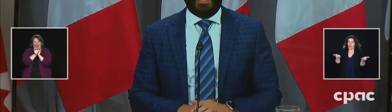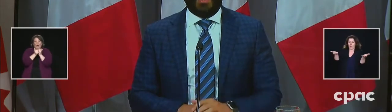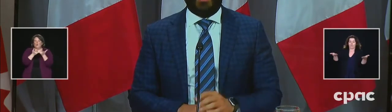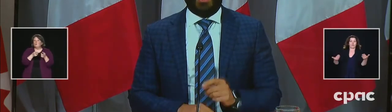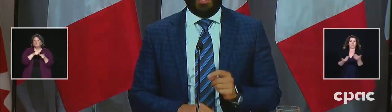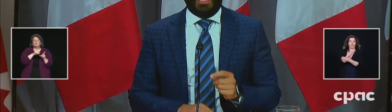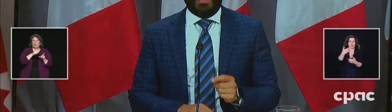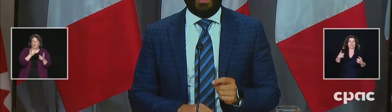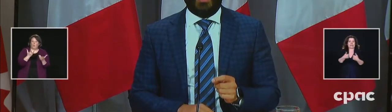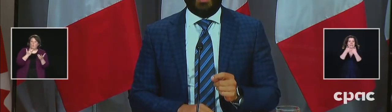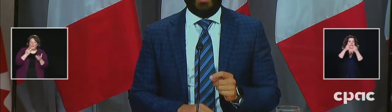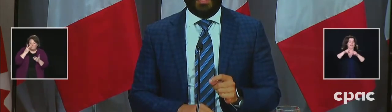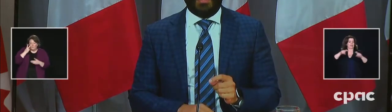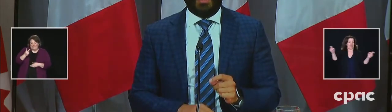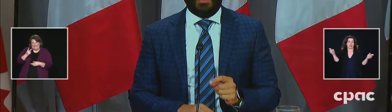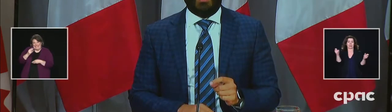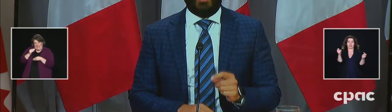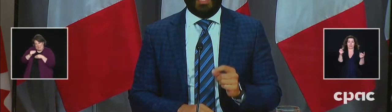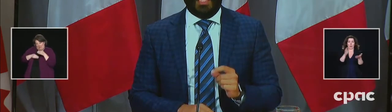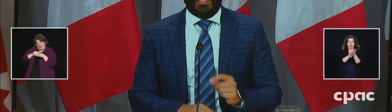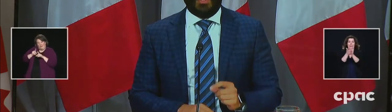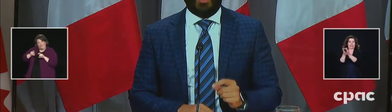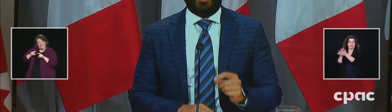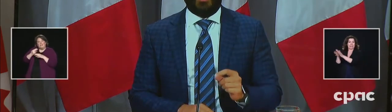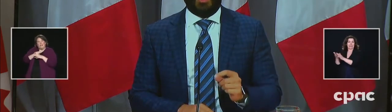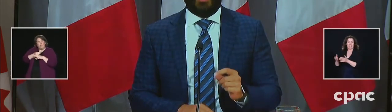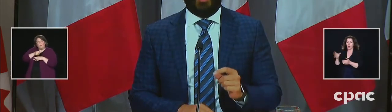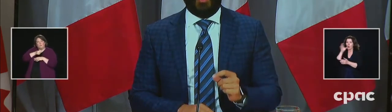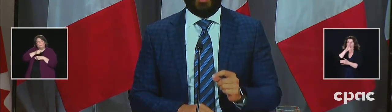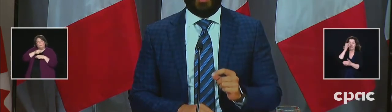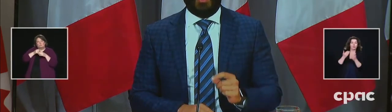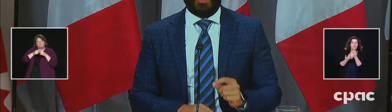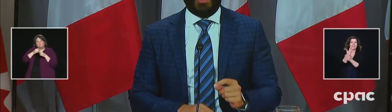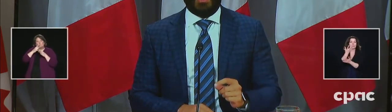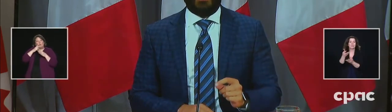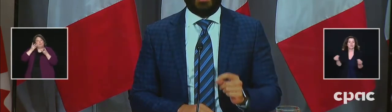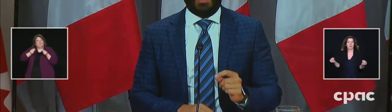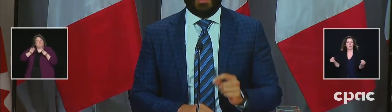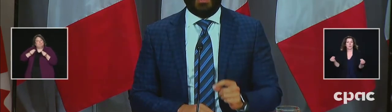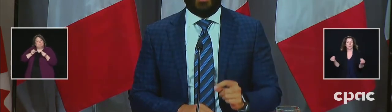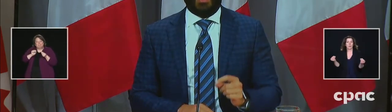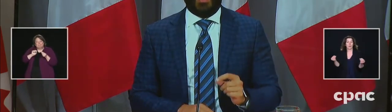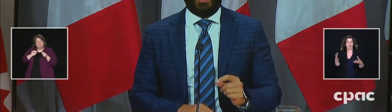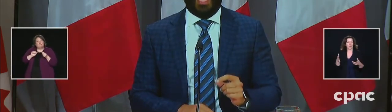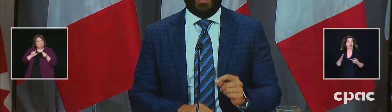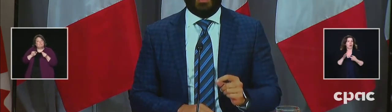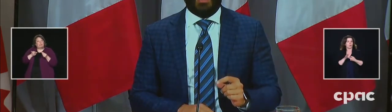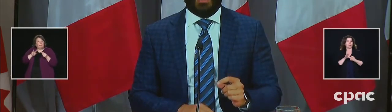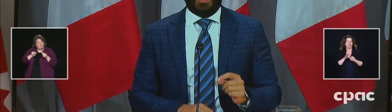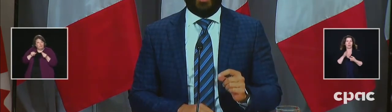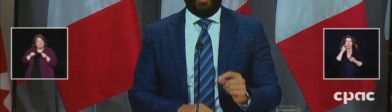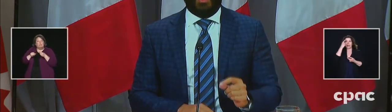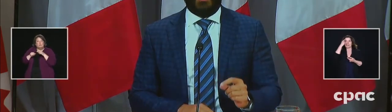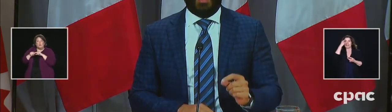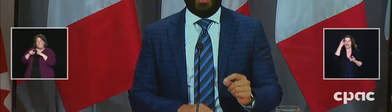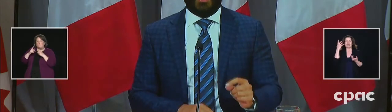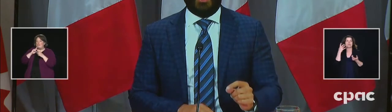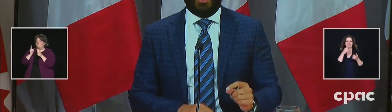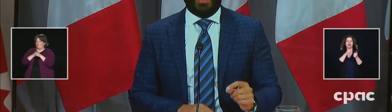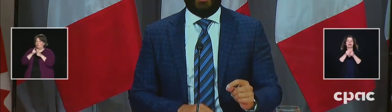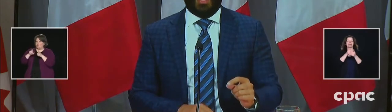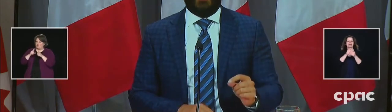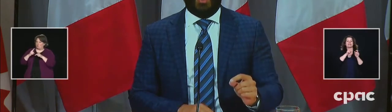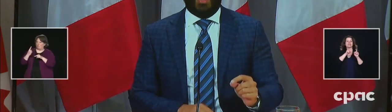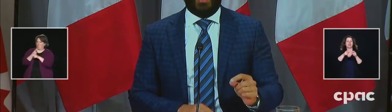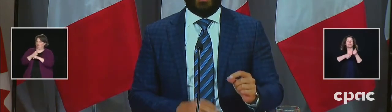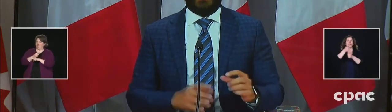solutions, which are easier to administer, but we need to go through the appropriate due diligence, particularly with Health Canada, in order to make sure